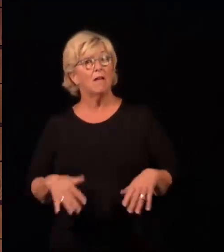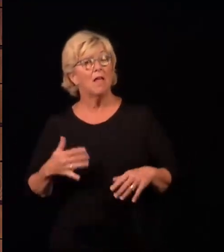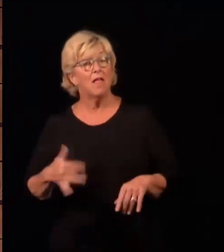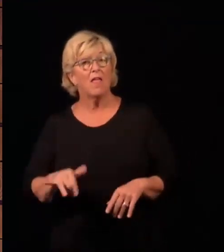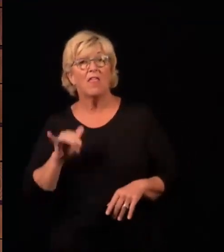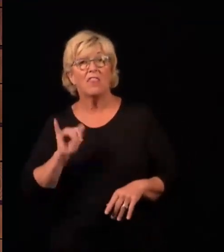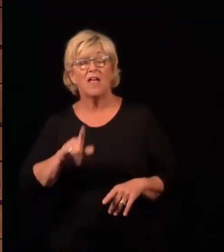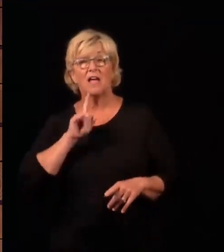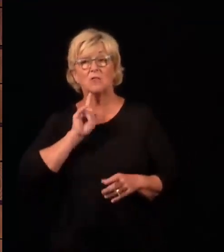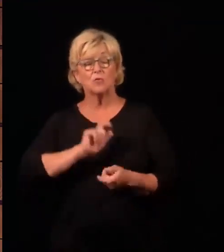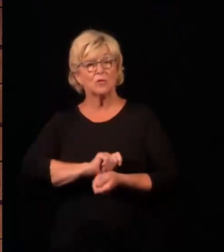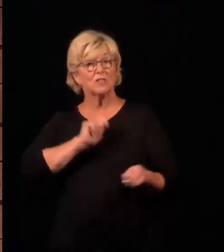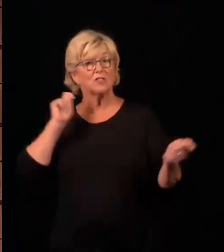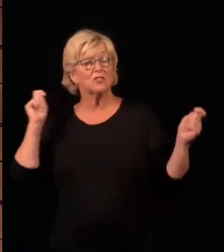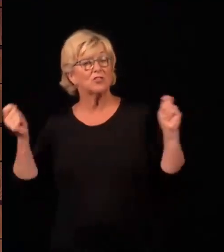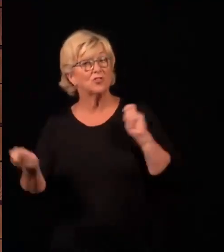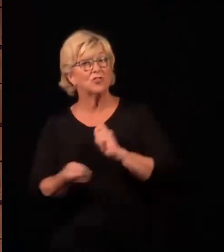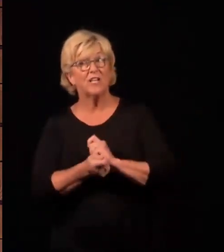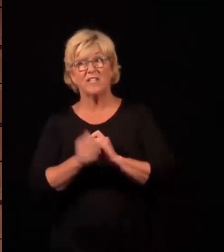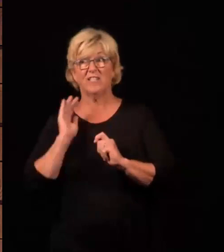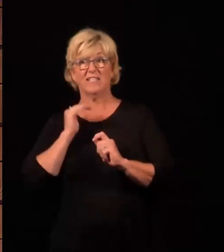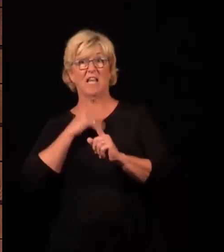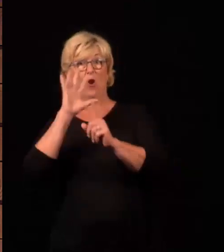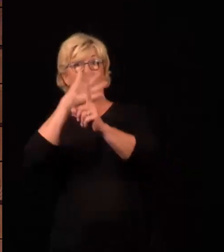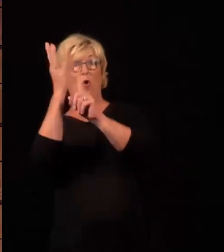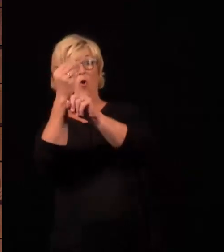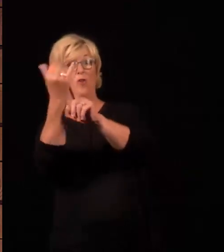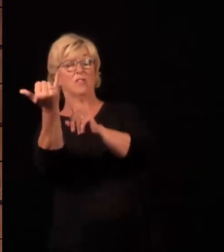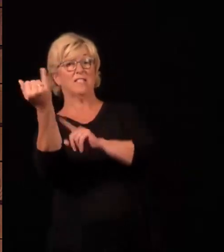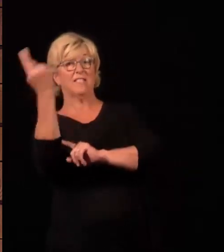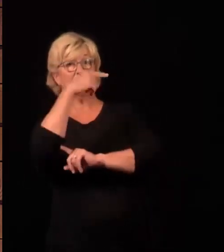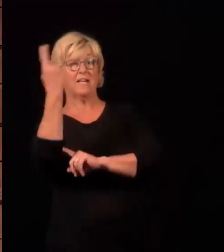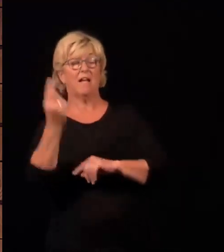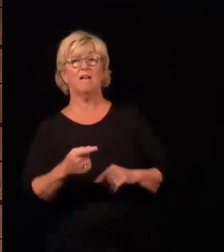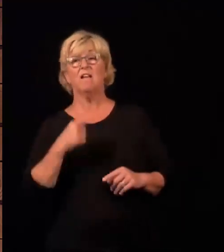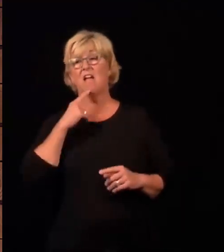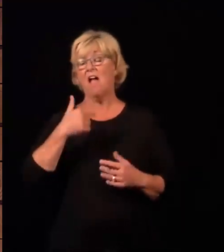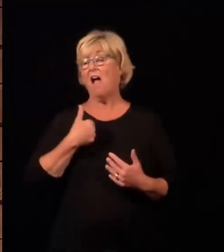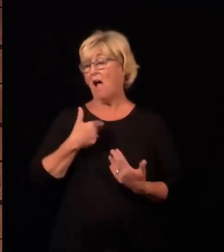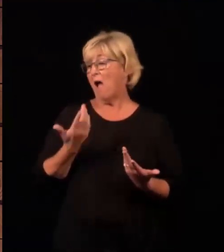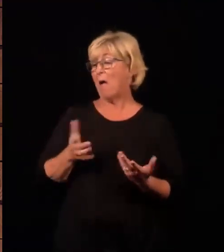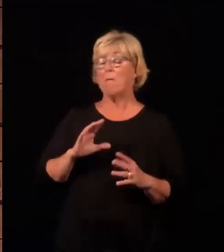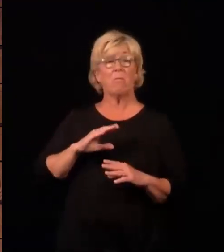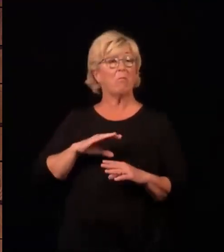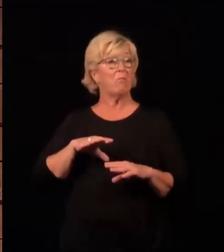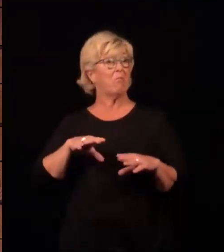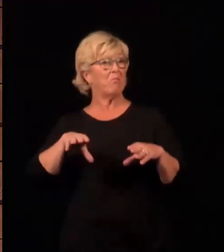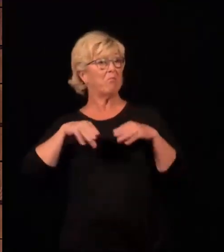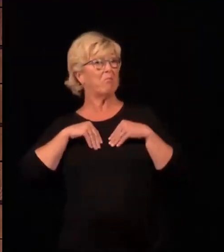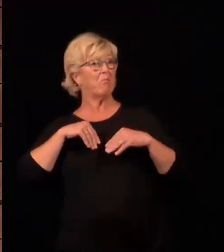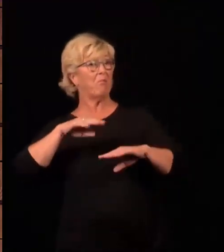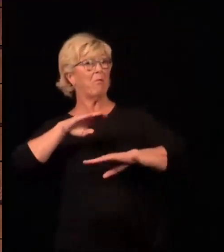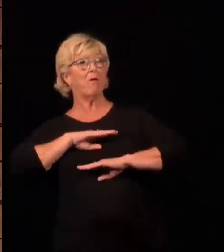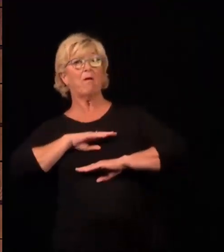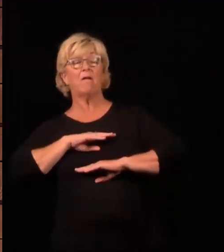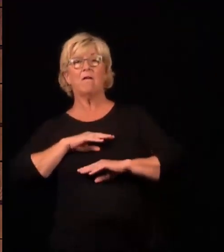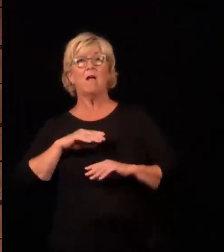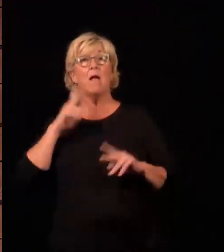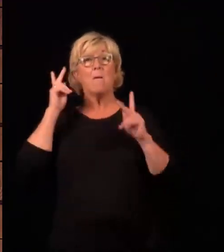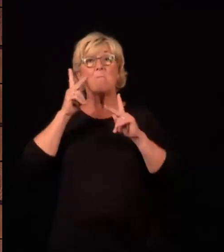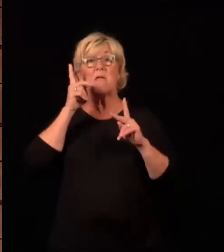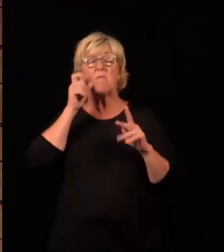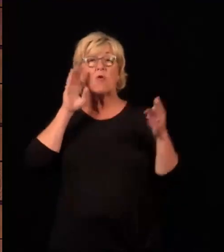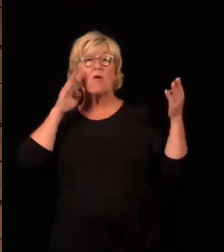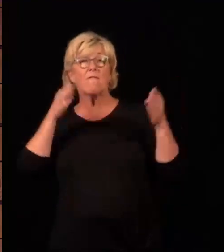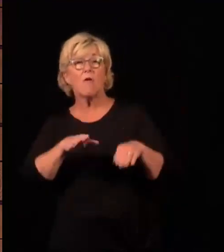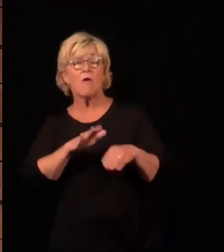dangerous, countercultural statement. I have learned to be content. That's scary to the Wall Street crowd.